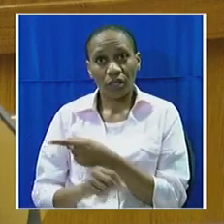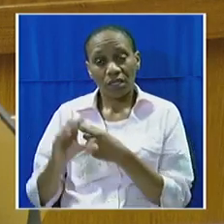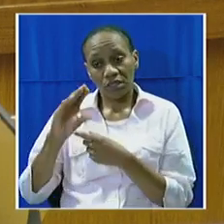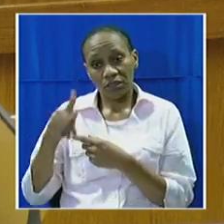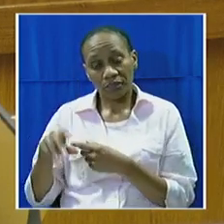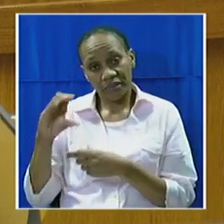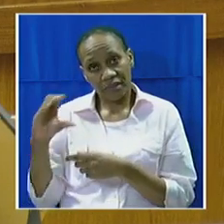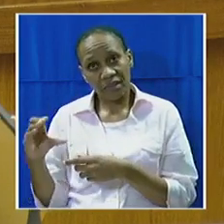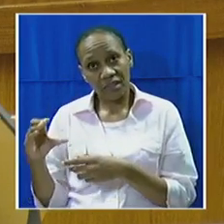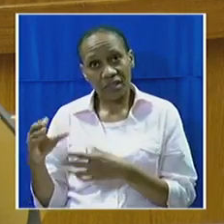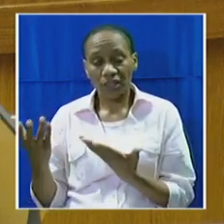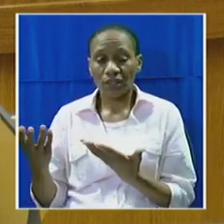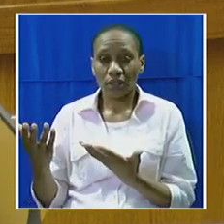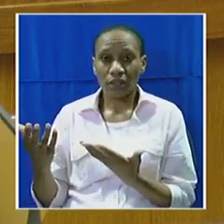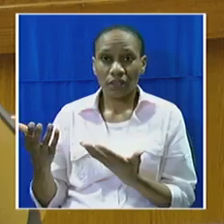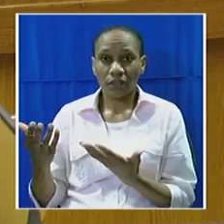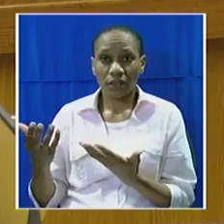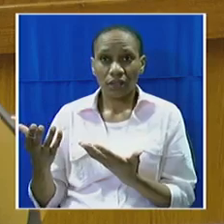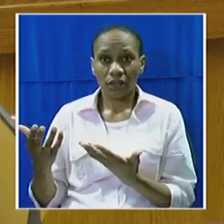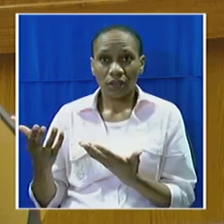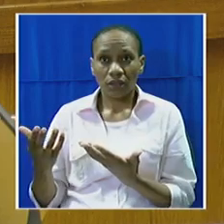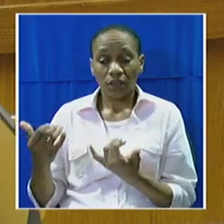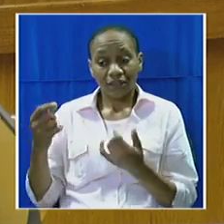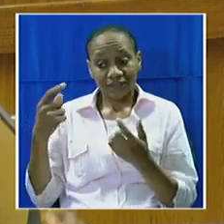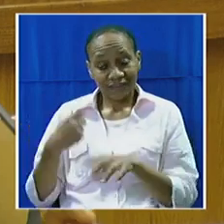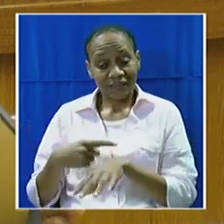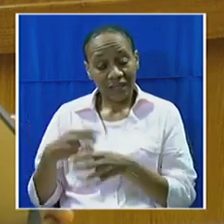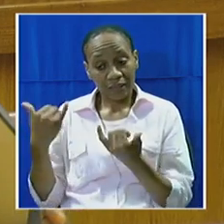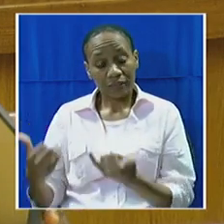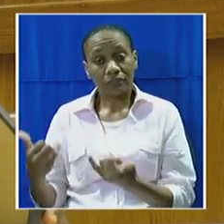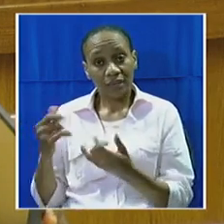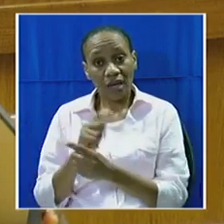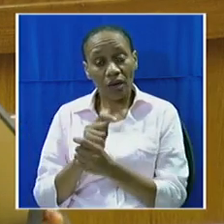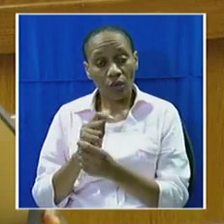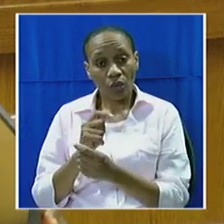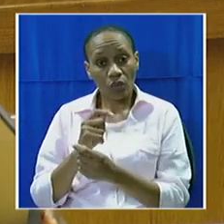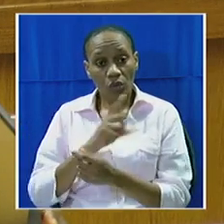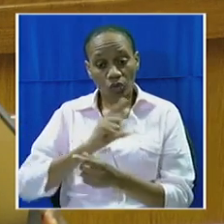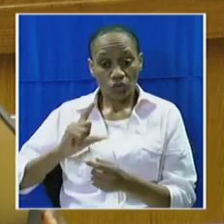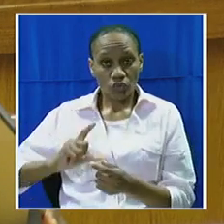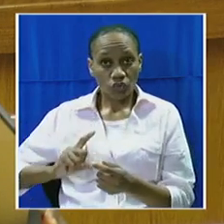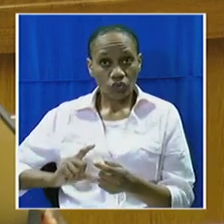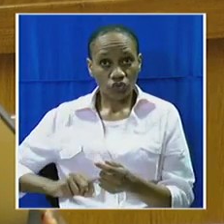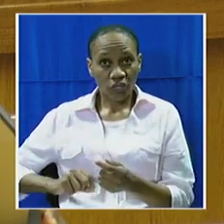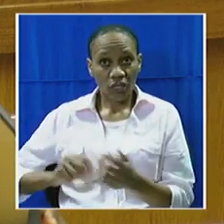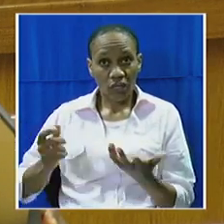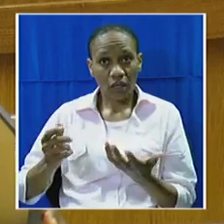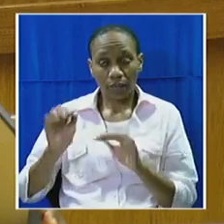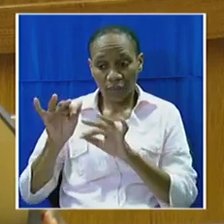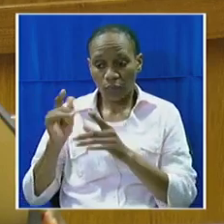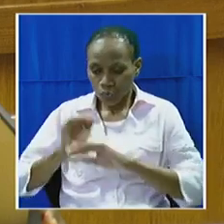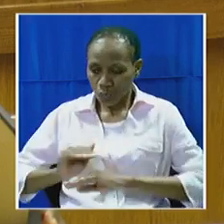as Ambassador Lina said, turning a blind eye to the fact that the Chinese have been effectively mobilized under